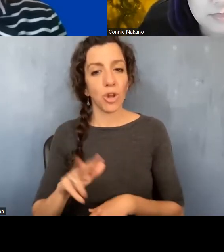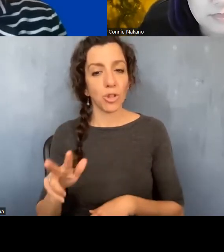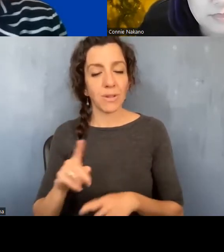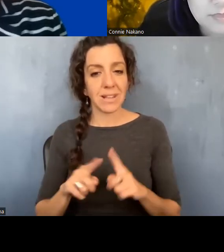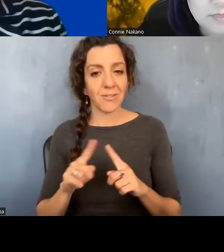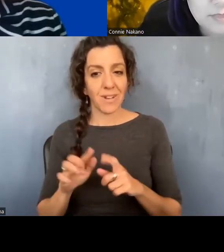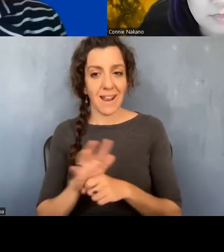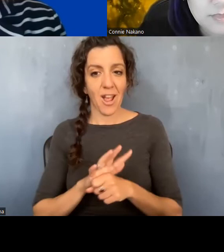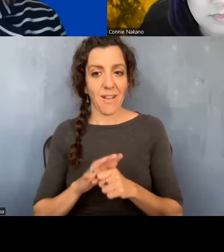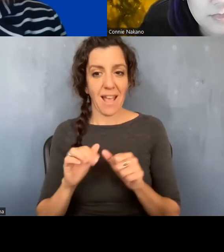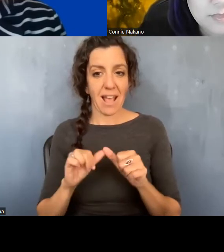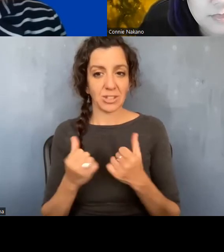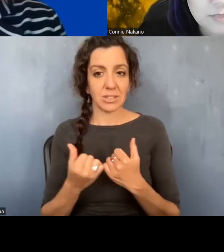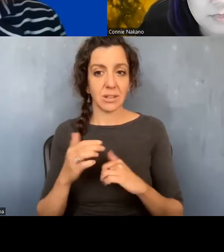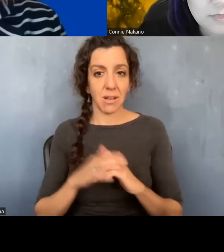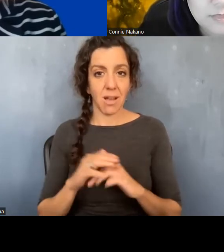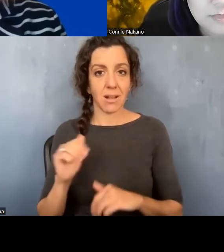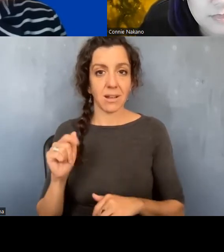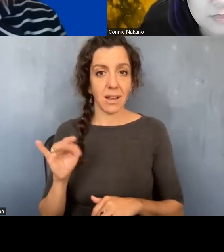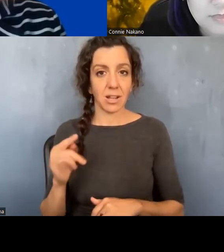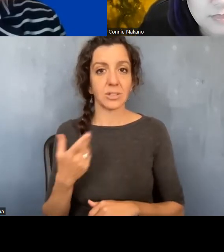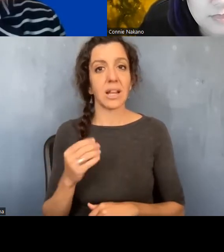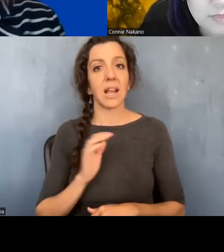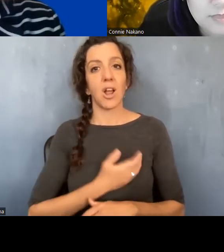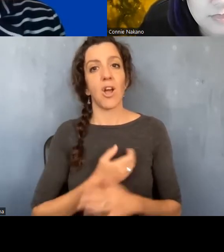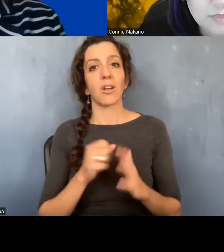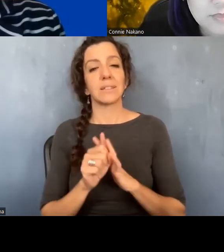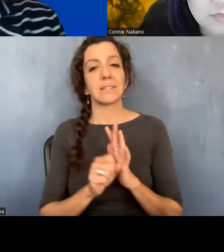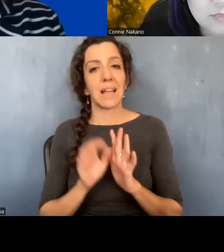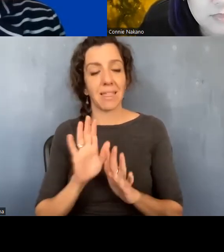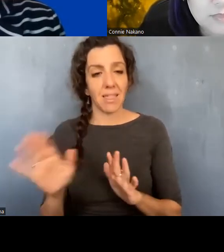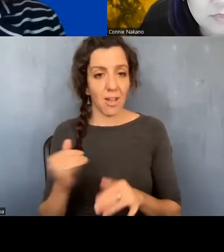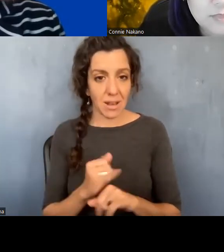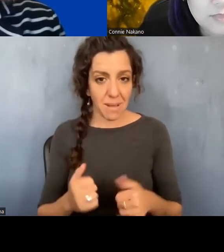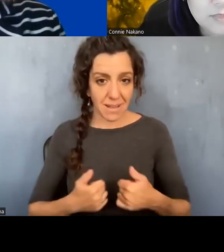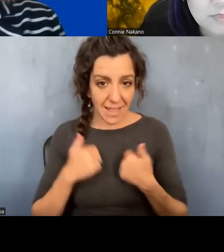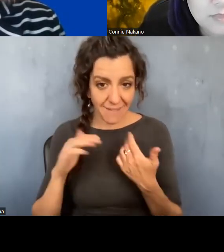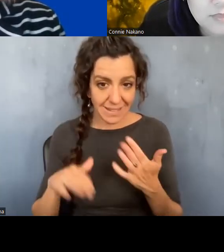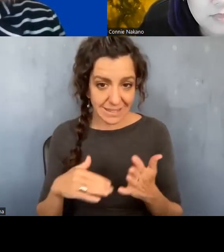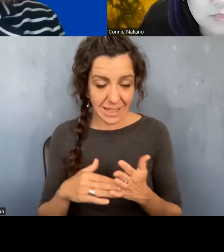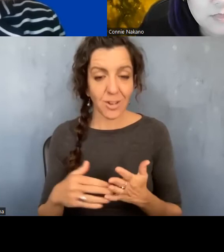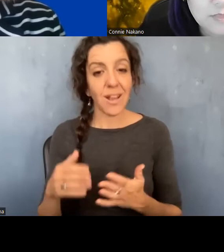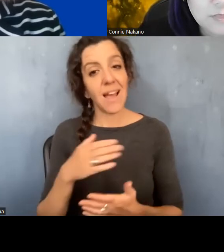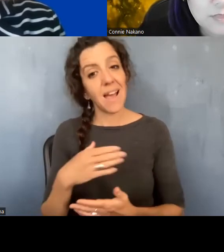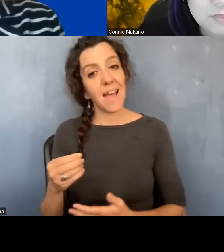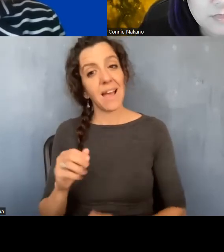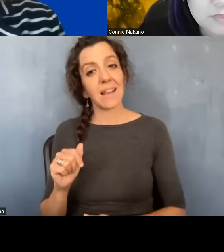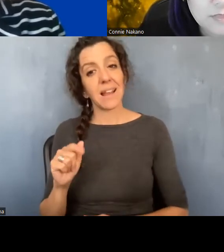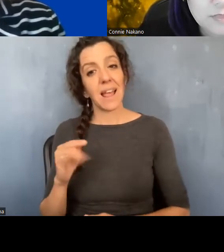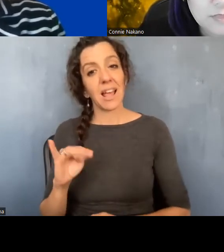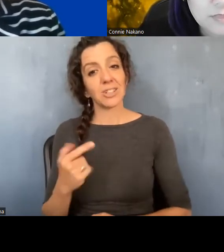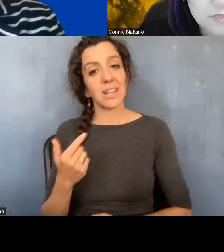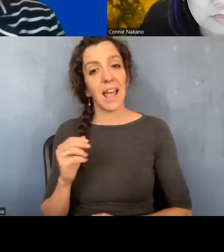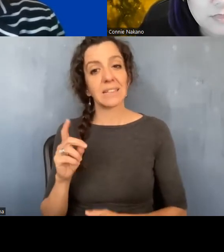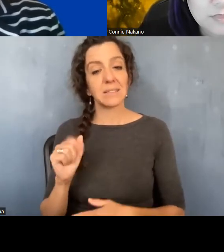aging and our state's independent living centers and the Aging and Disability Resource